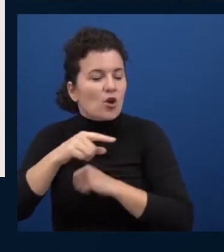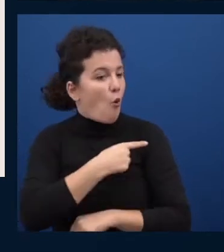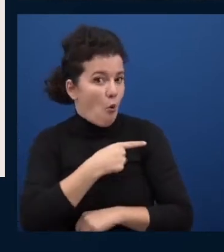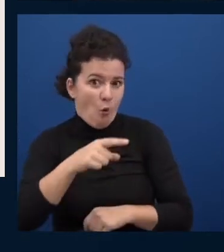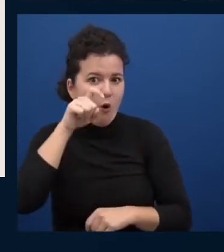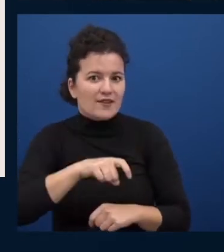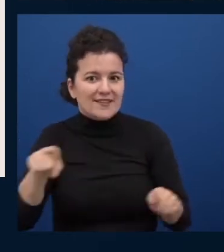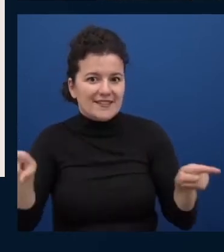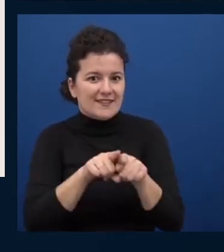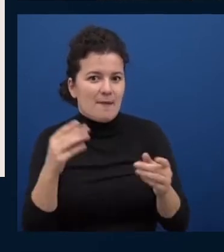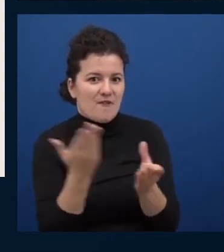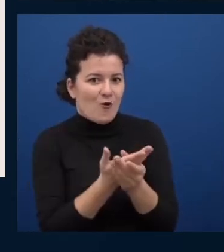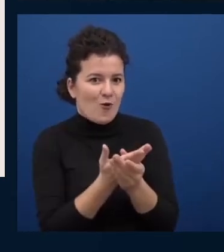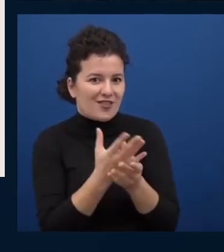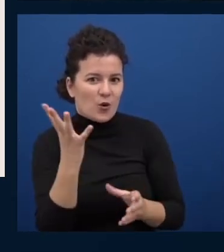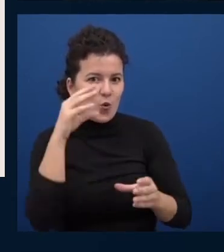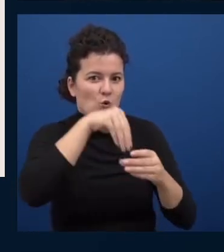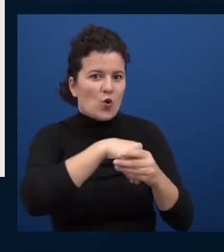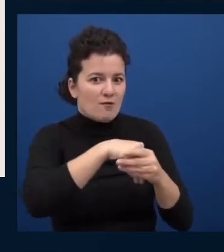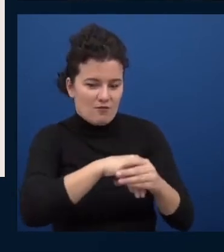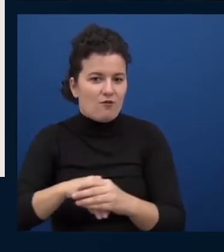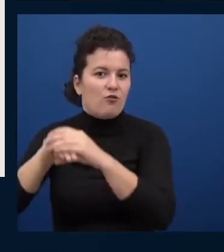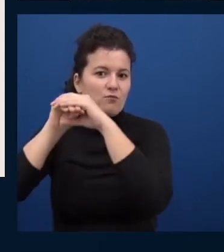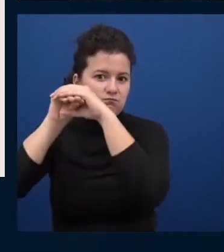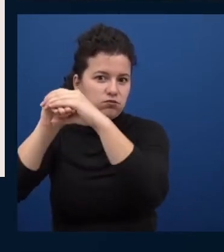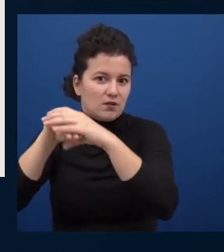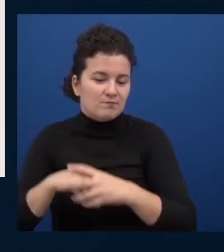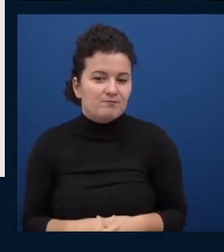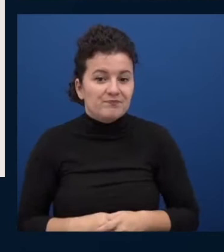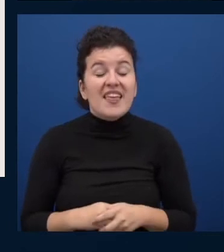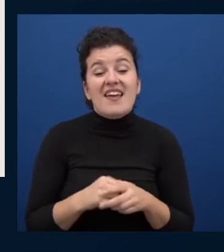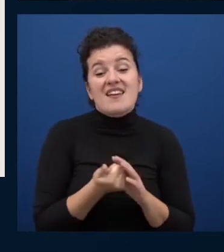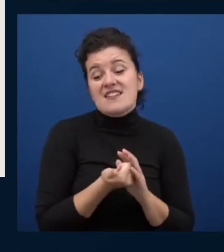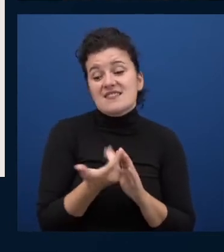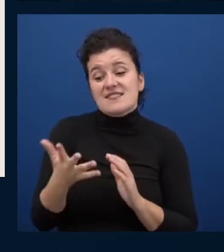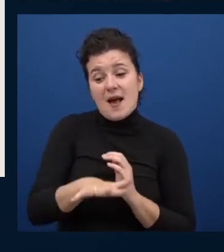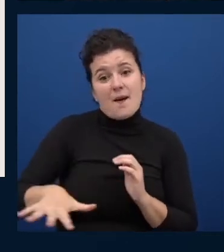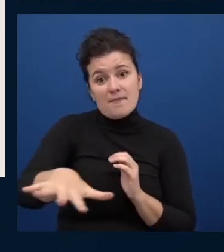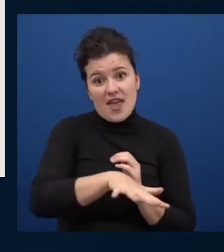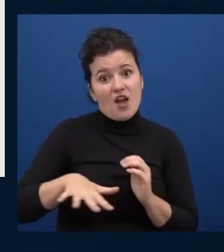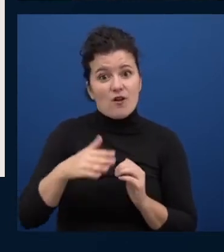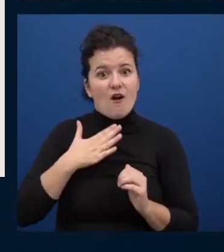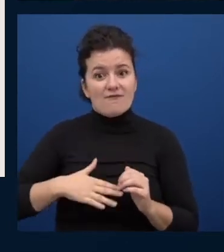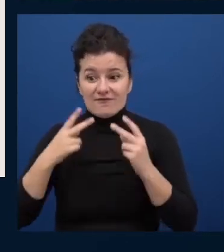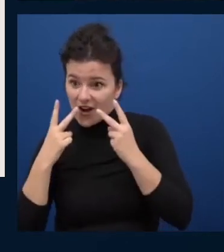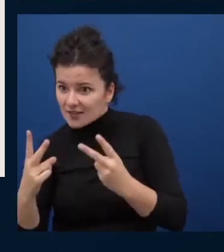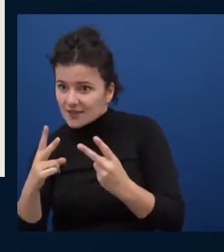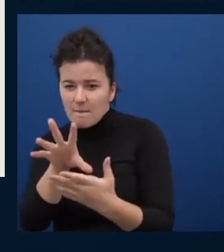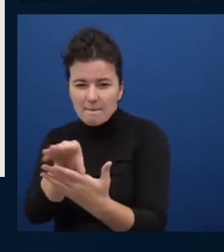in the same folder. And we have some areas where we would like to align with best practices in NetCore.